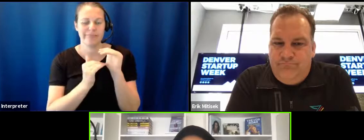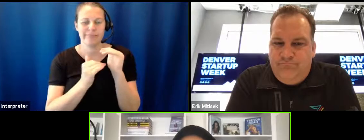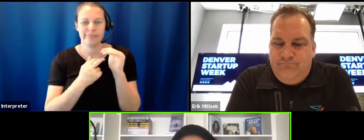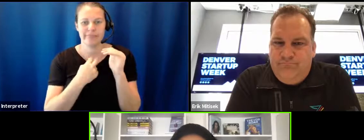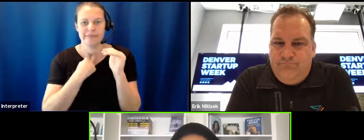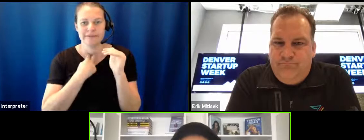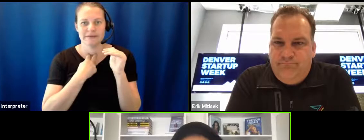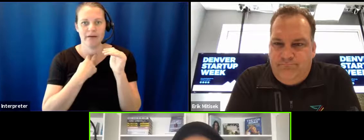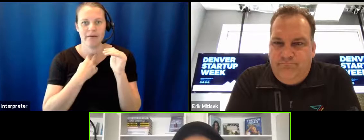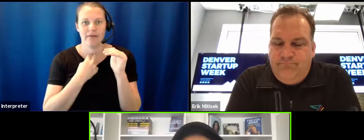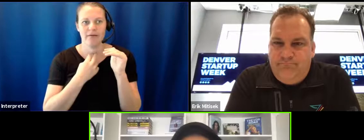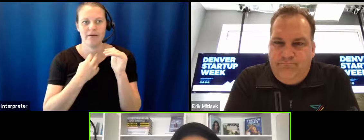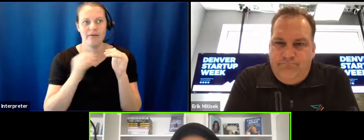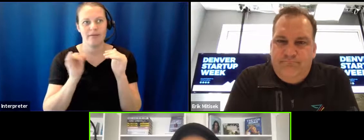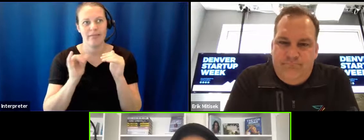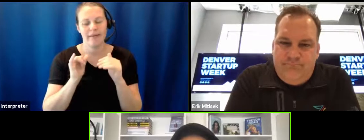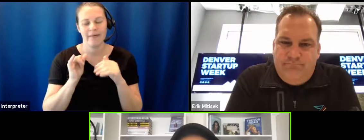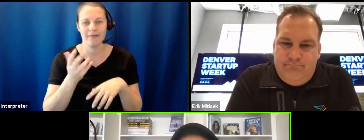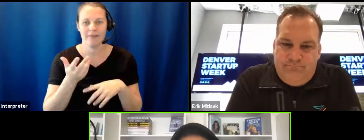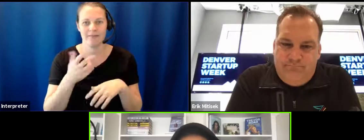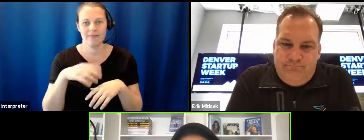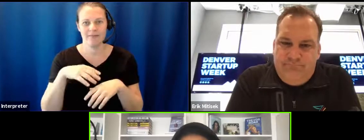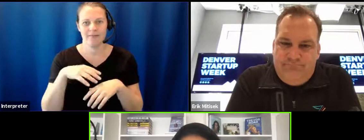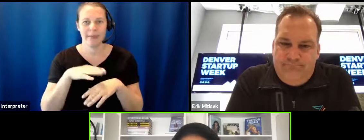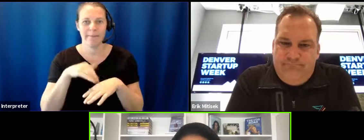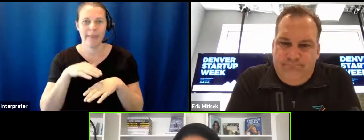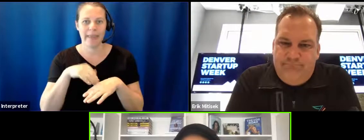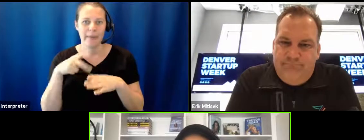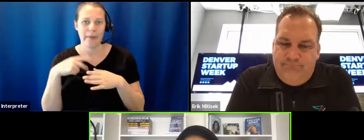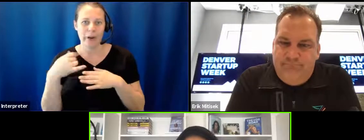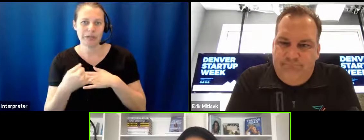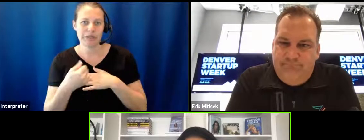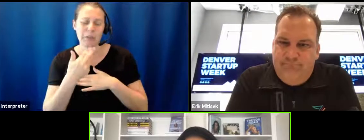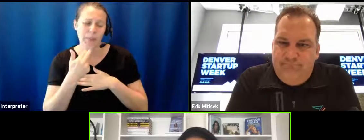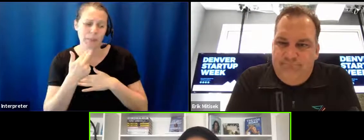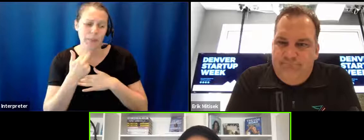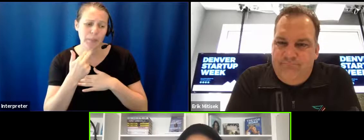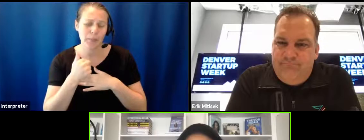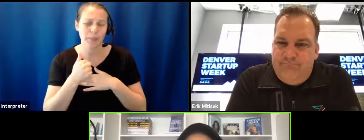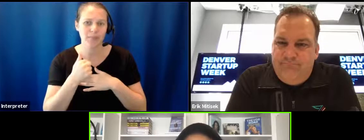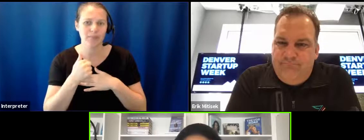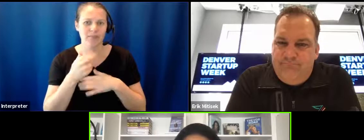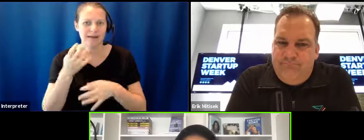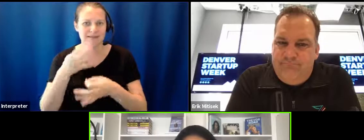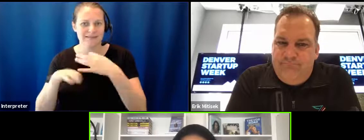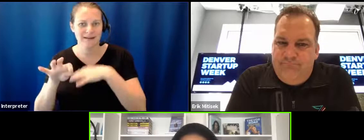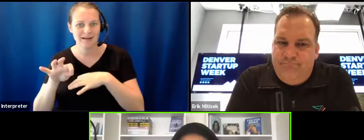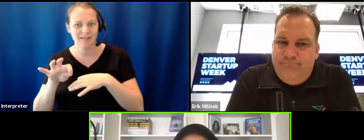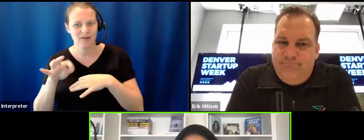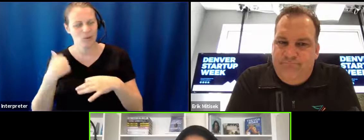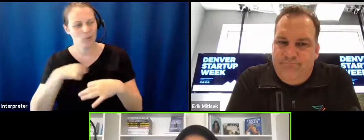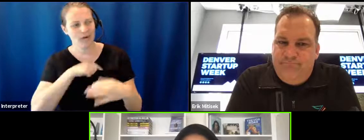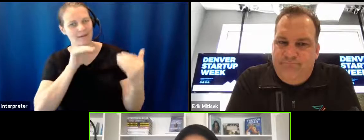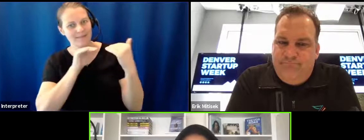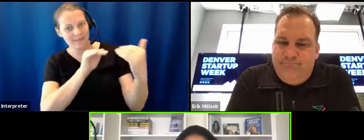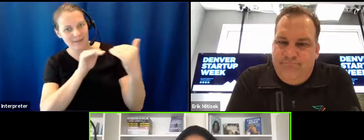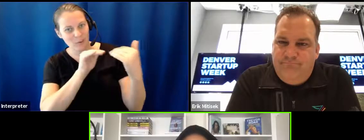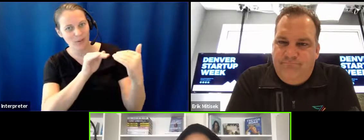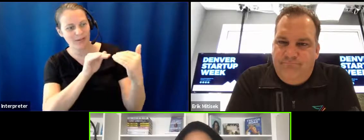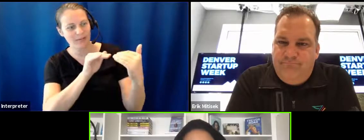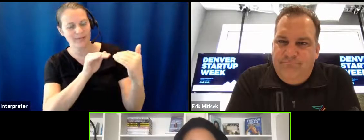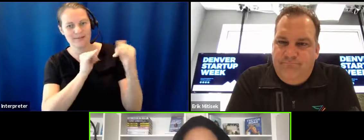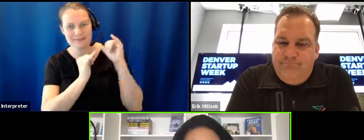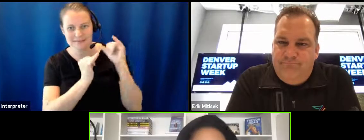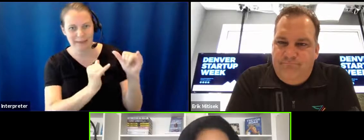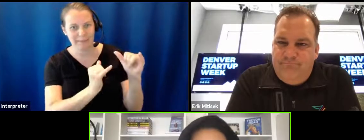almost like a pet project for some people, rather than we're toe to toe with you, right? I think